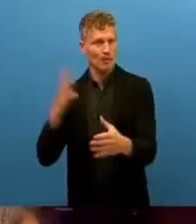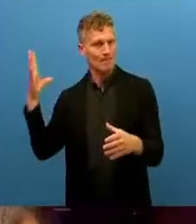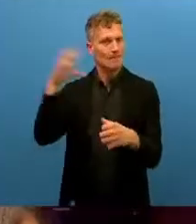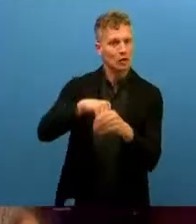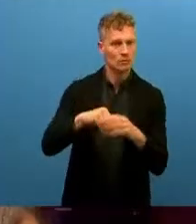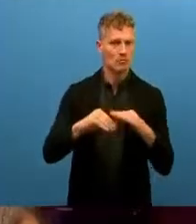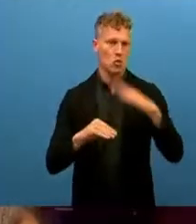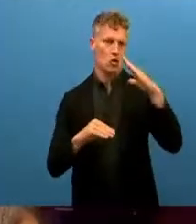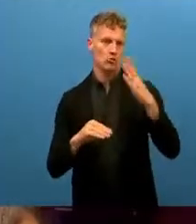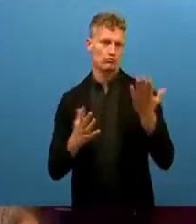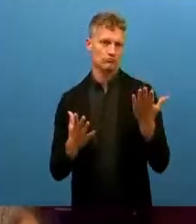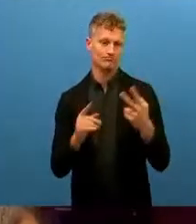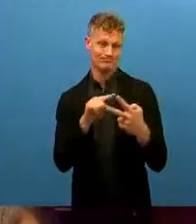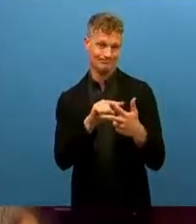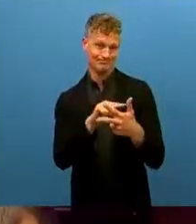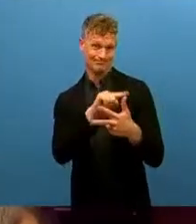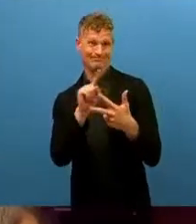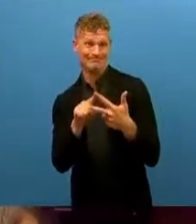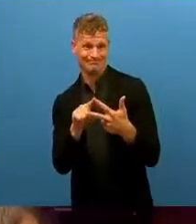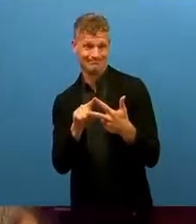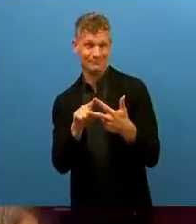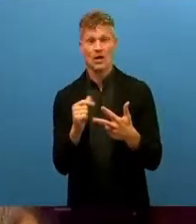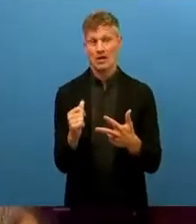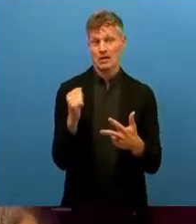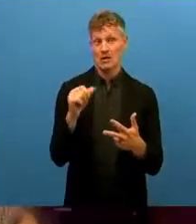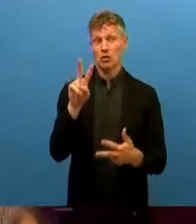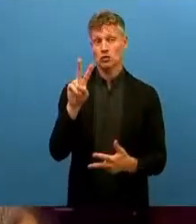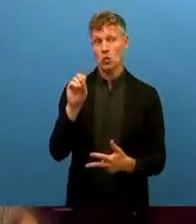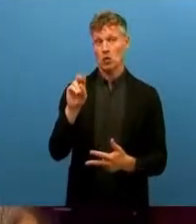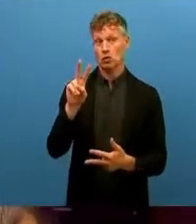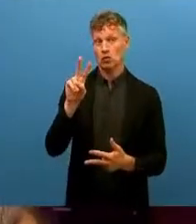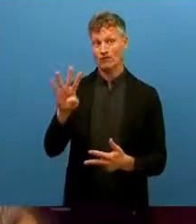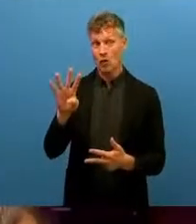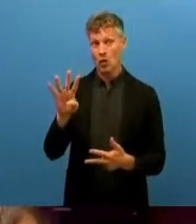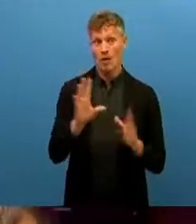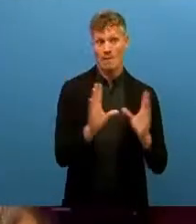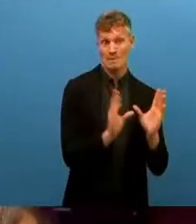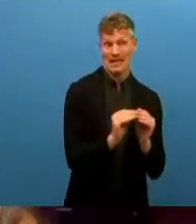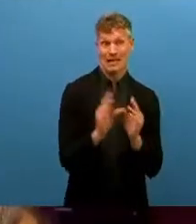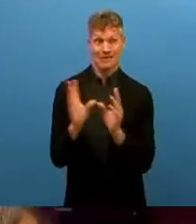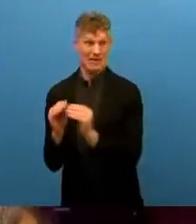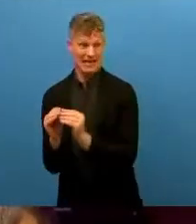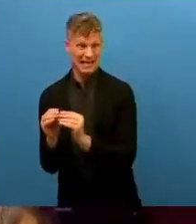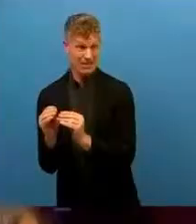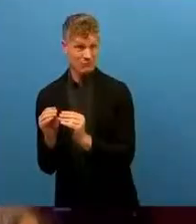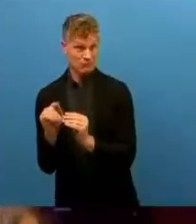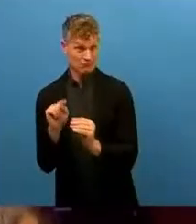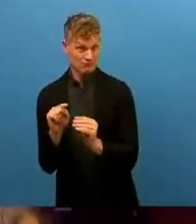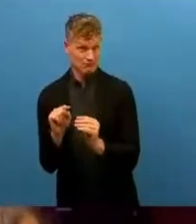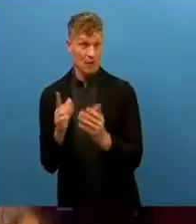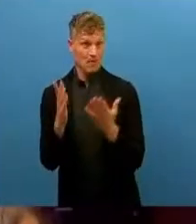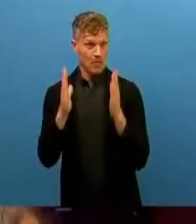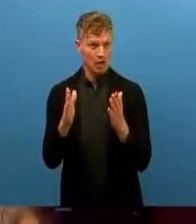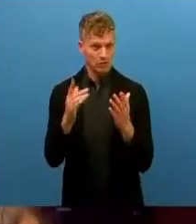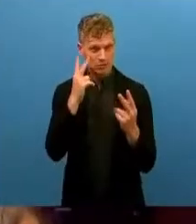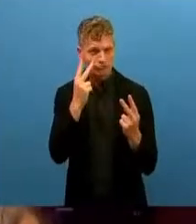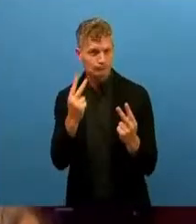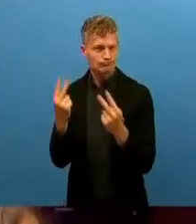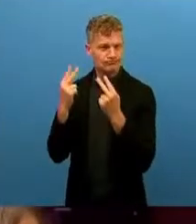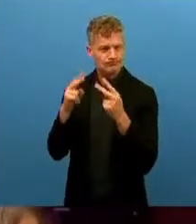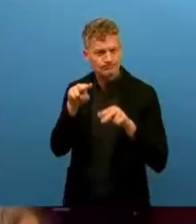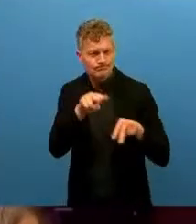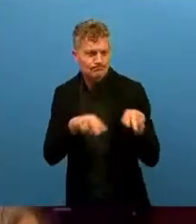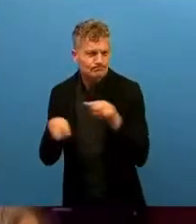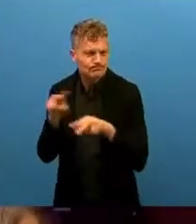valuable recommendations from the 2024 intersessional meetings, and 3, to identify